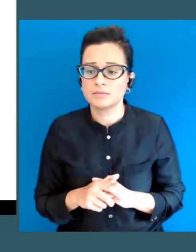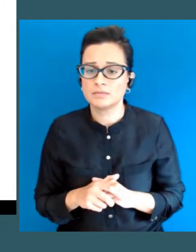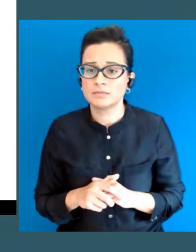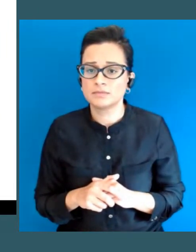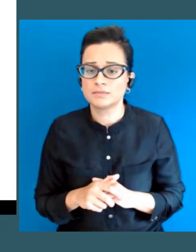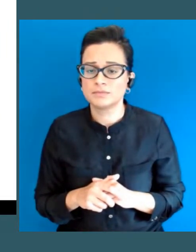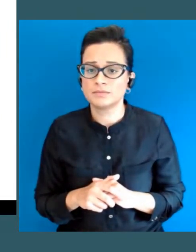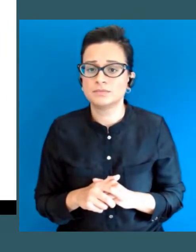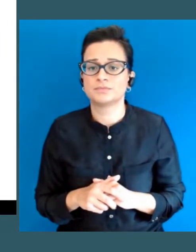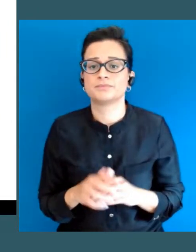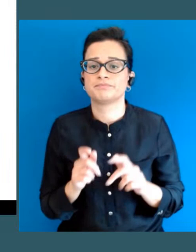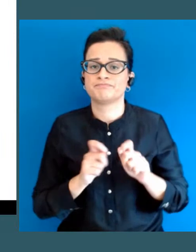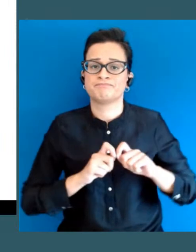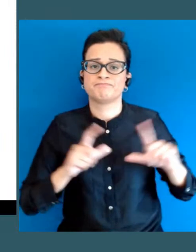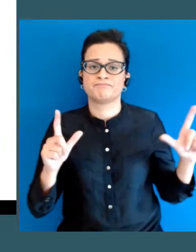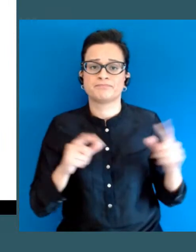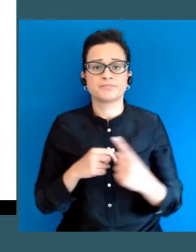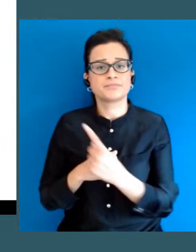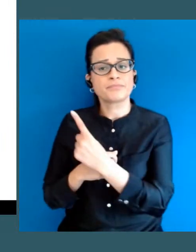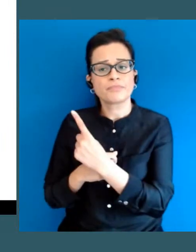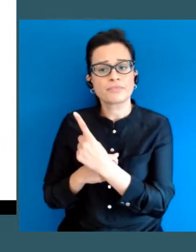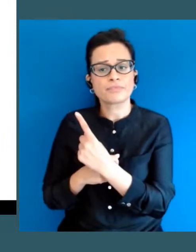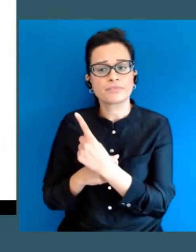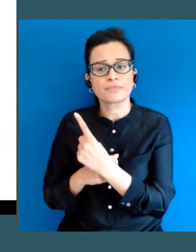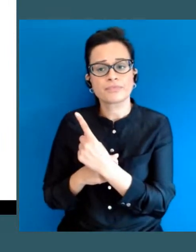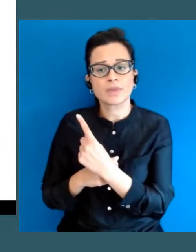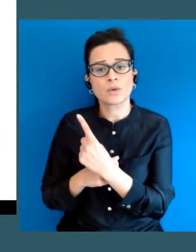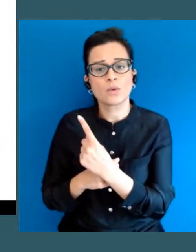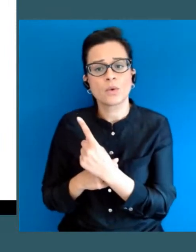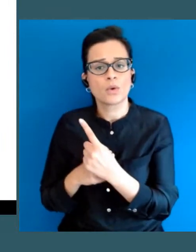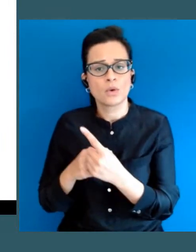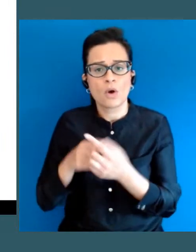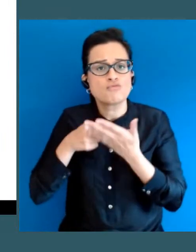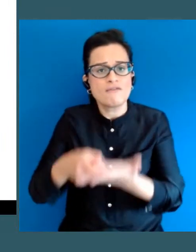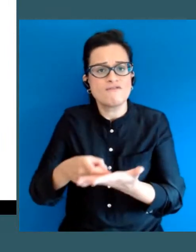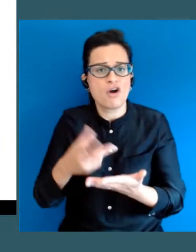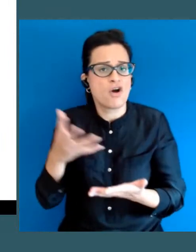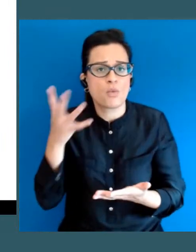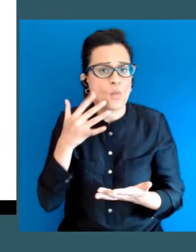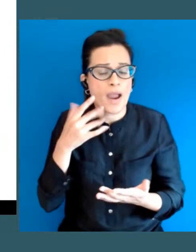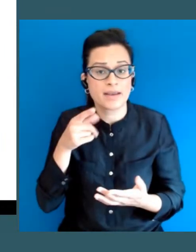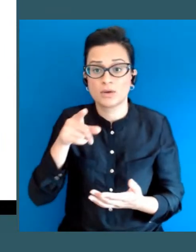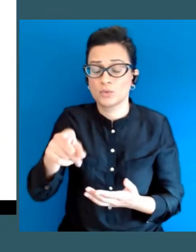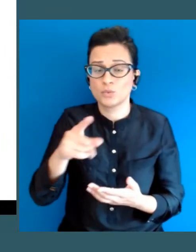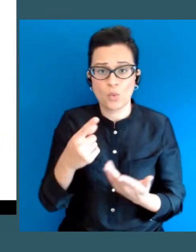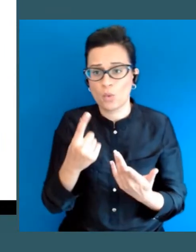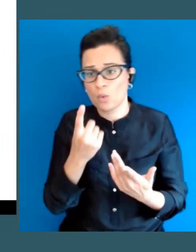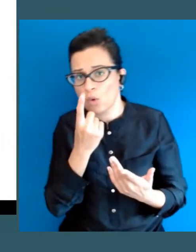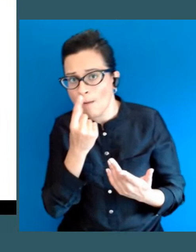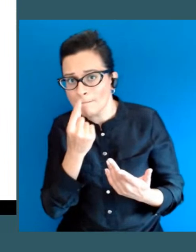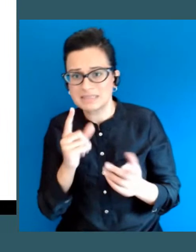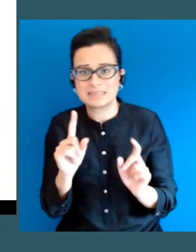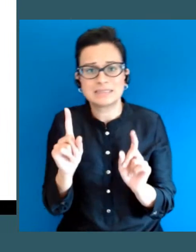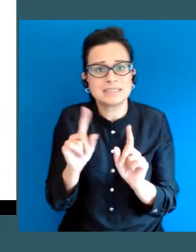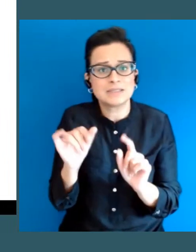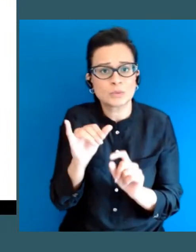So when to refer, I very much think it very much depends on your competencies and therefore I think, and also what services are available